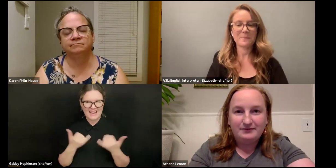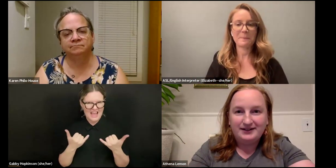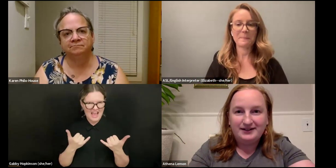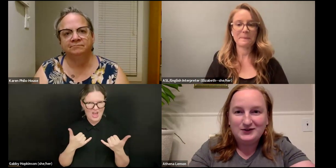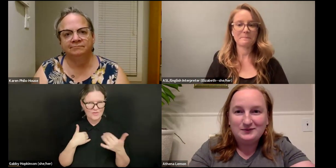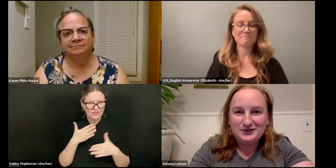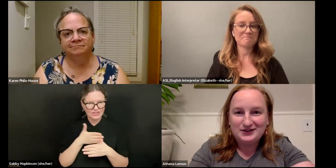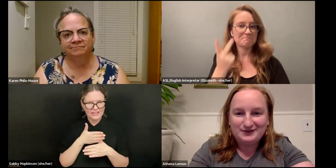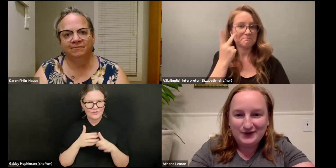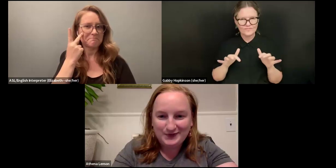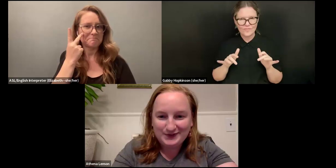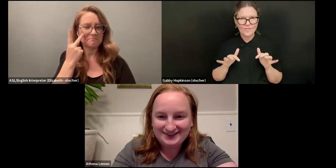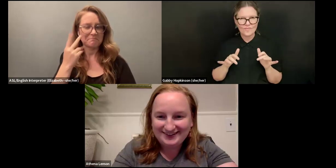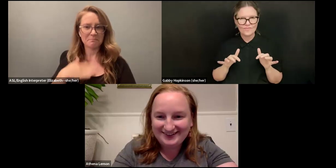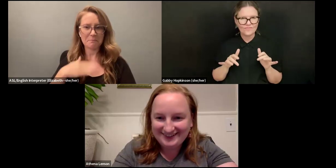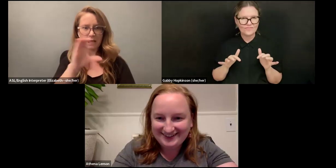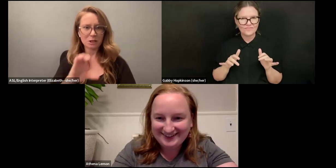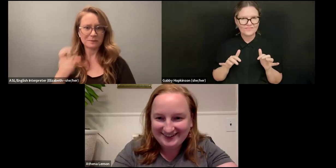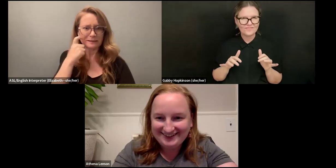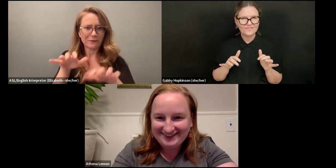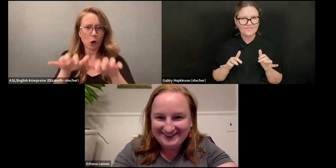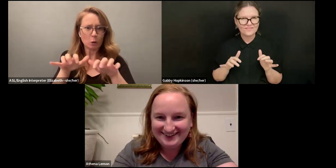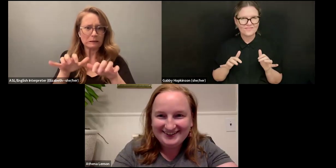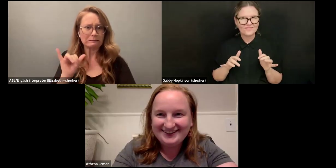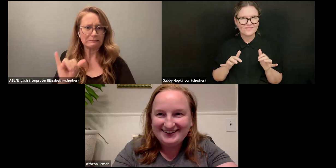if my Zoom just froze. Good.